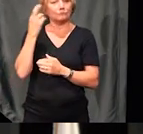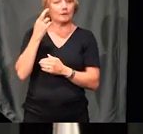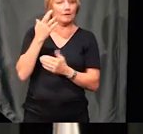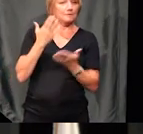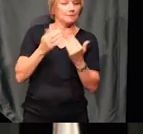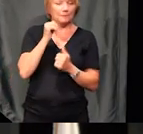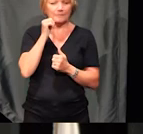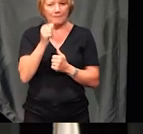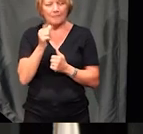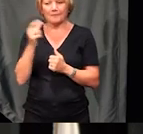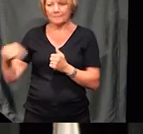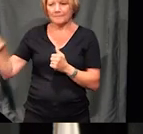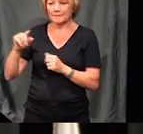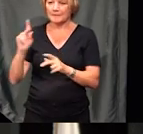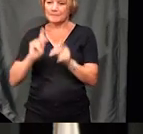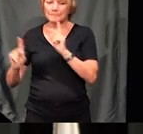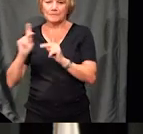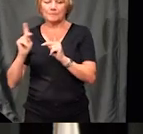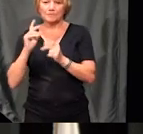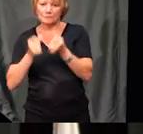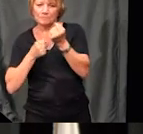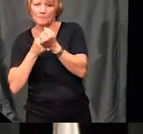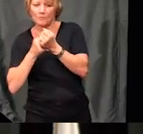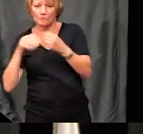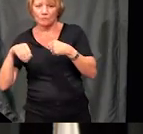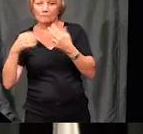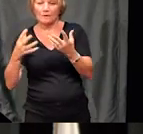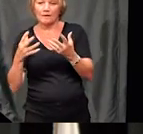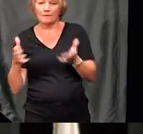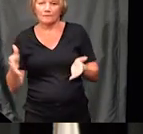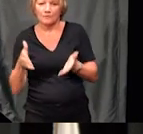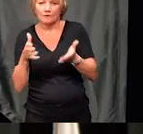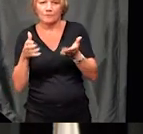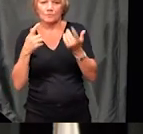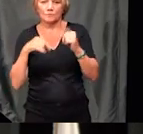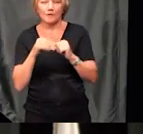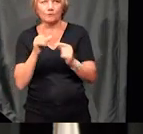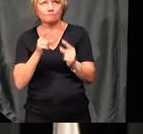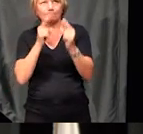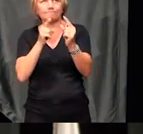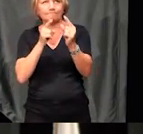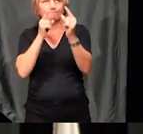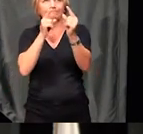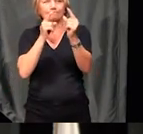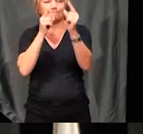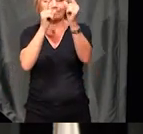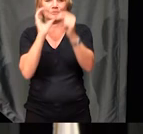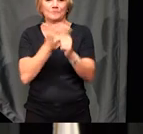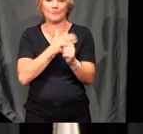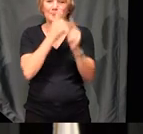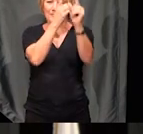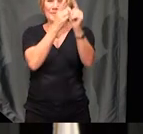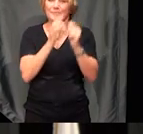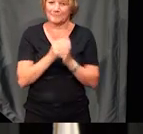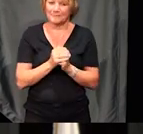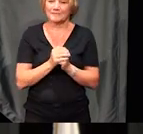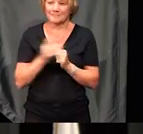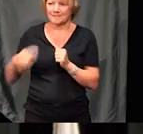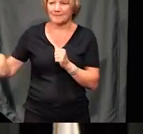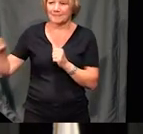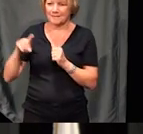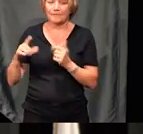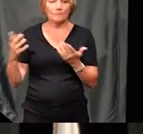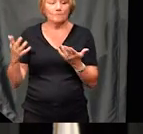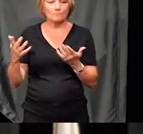people holding the ladder, as you were climbing up in direction of our goals. There were